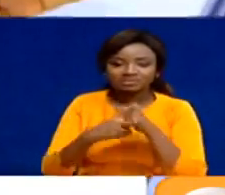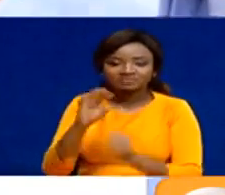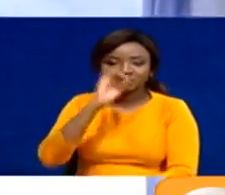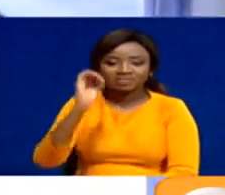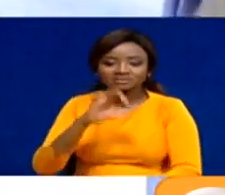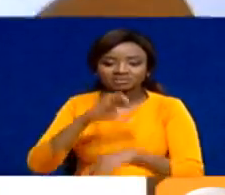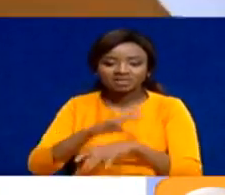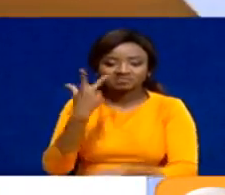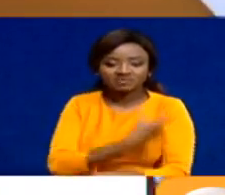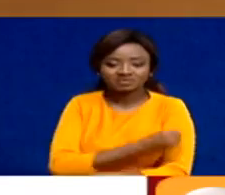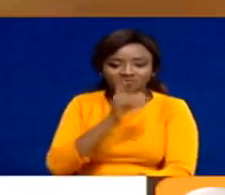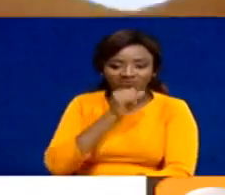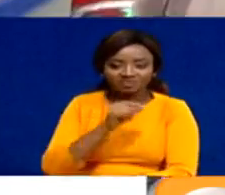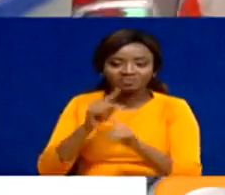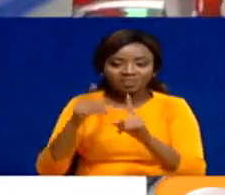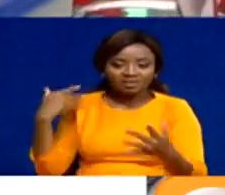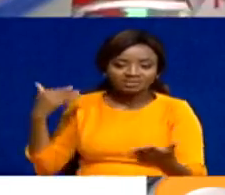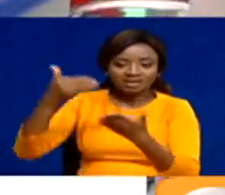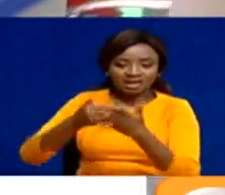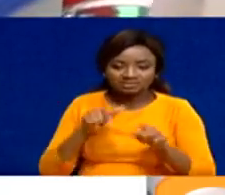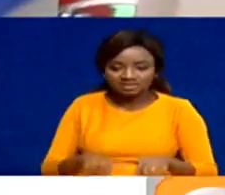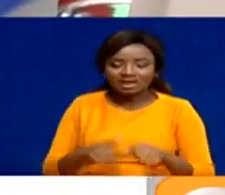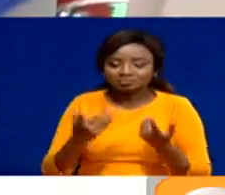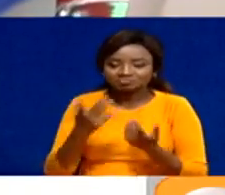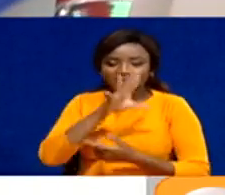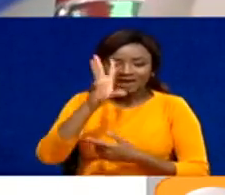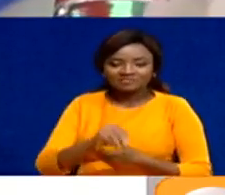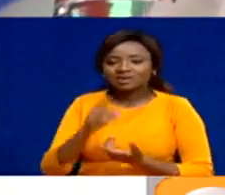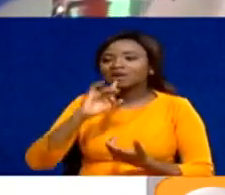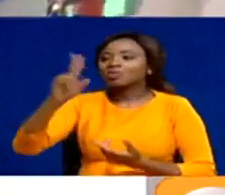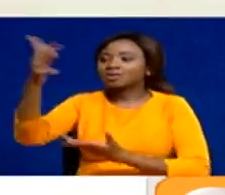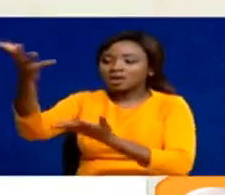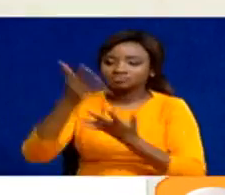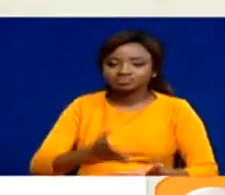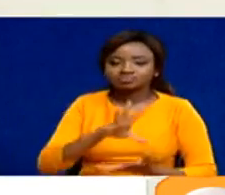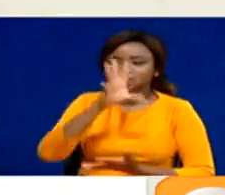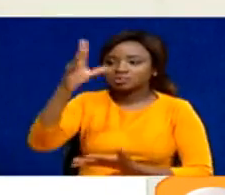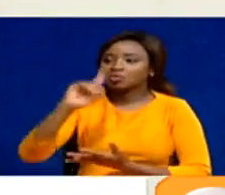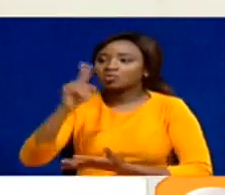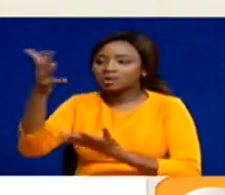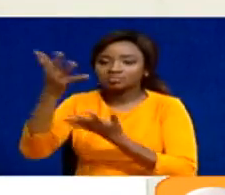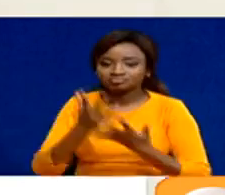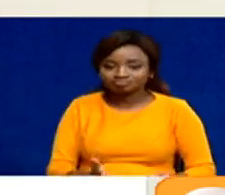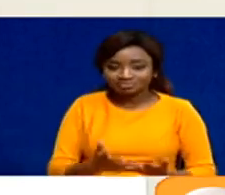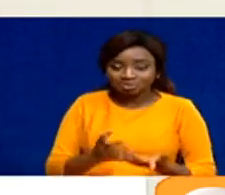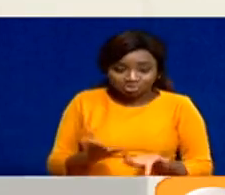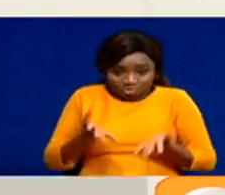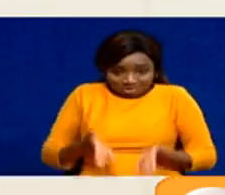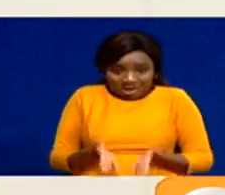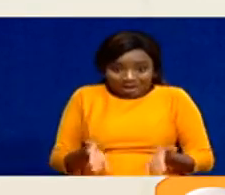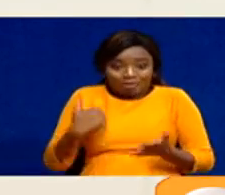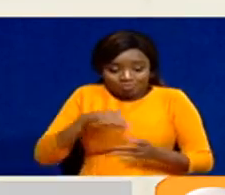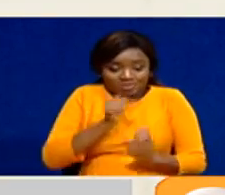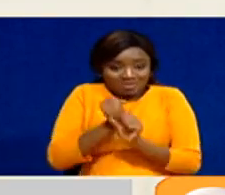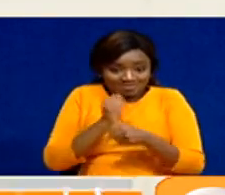15.7%. And until now, the continent has had to depend on imported vaccines. We're celebrating one of the greatest